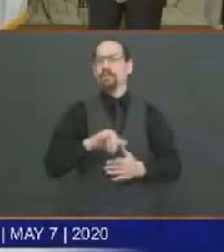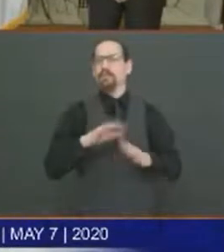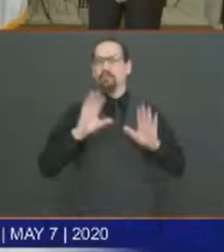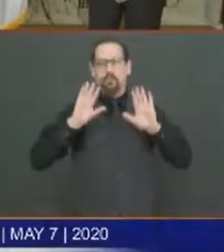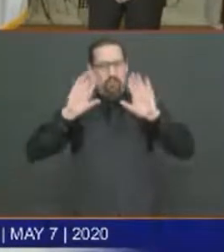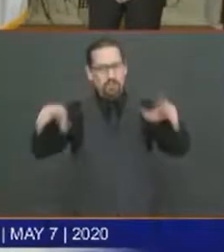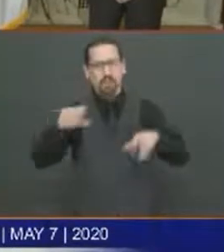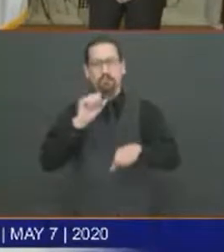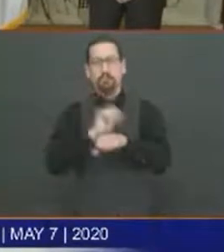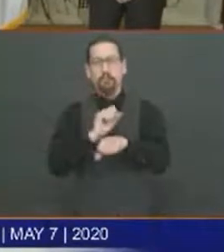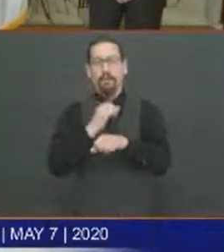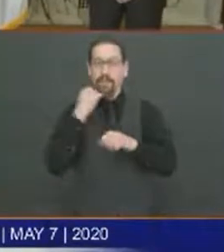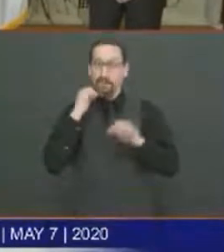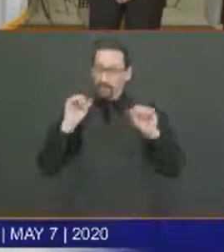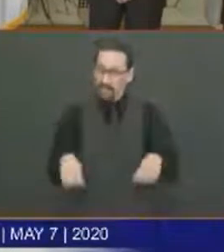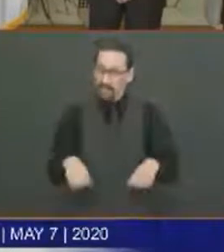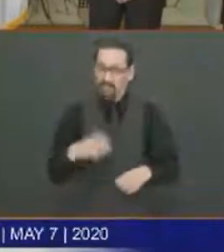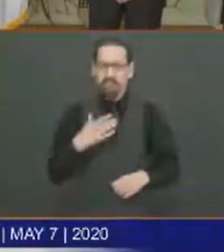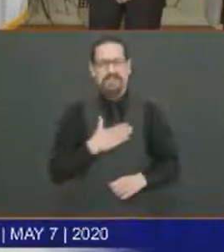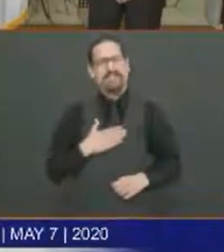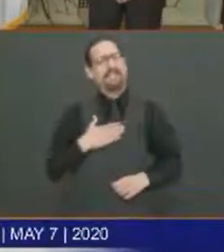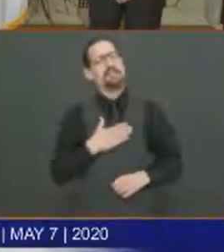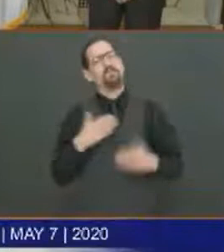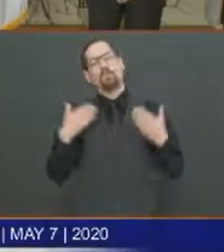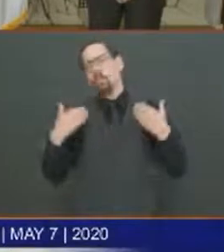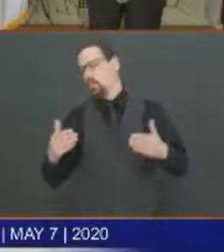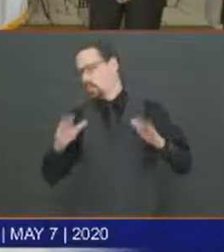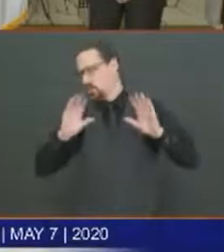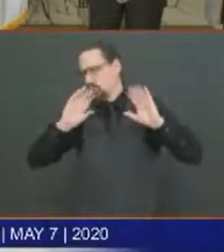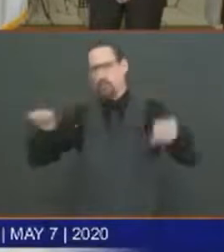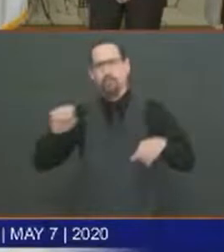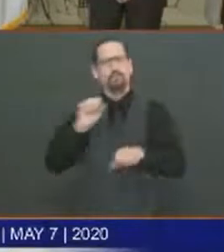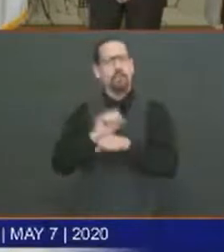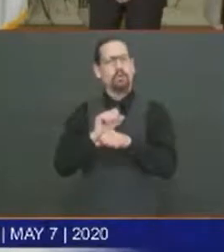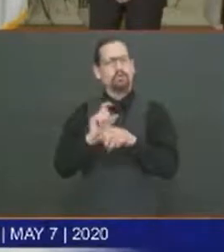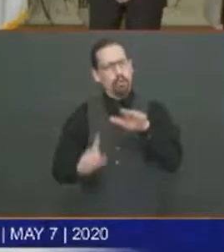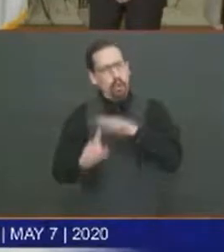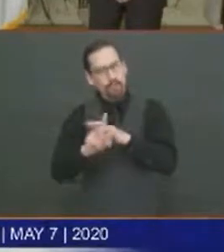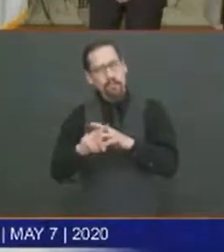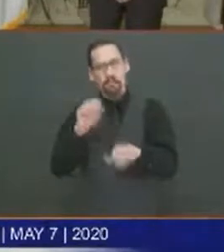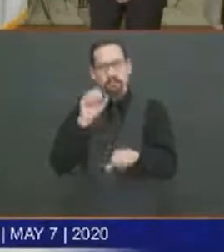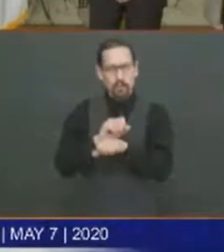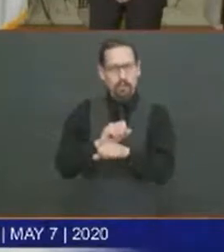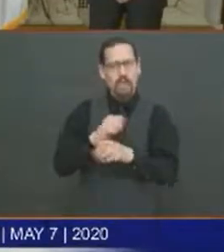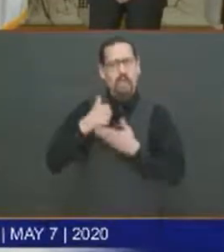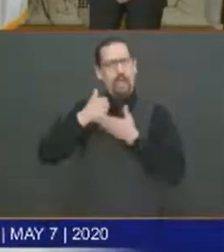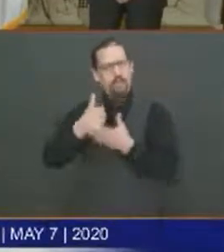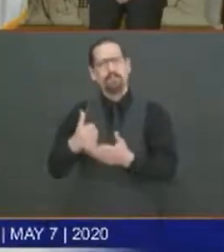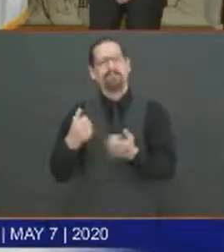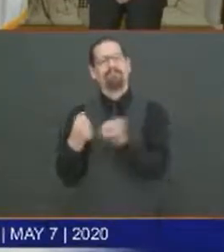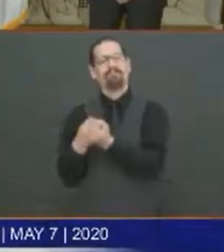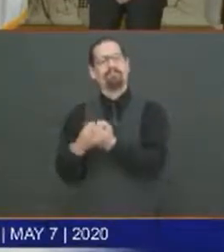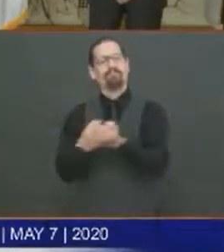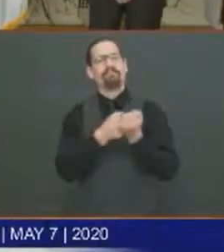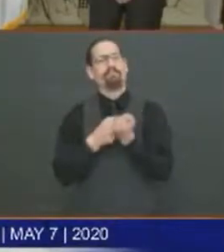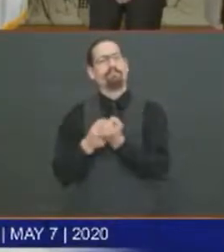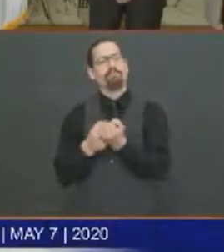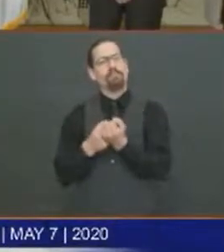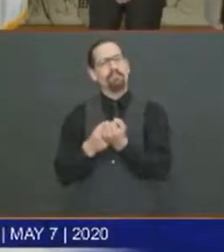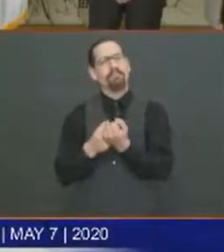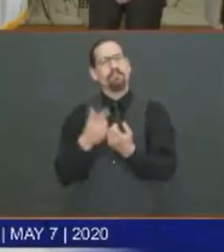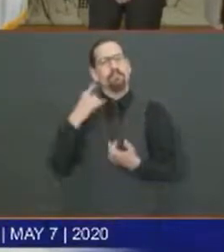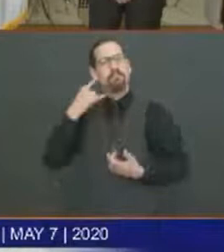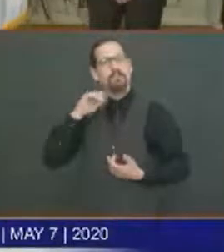opportunities to show up and help us in shoring up the workforce in our nursing home